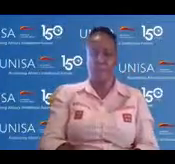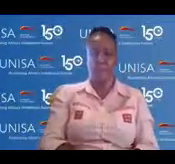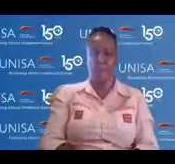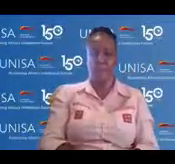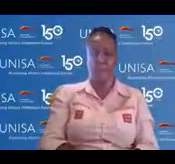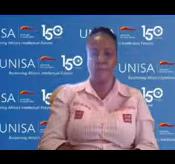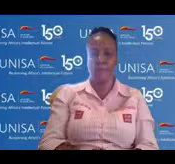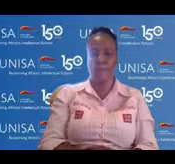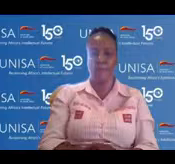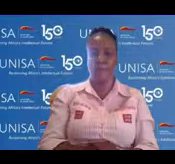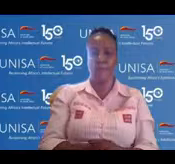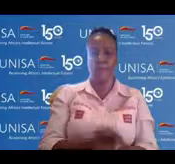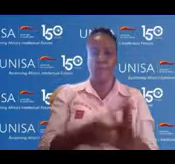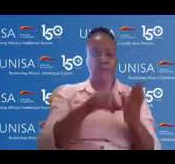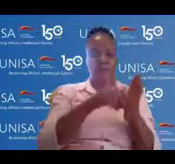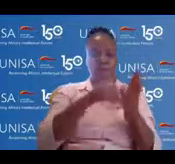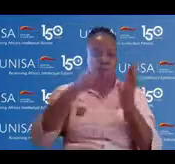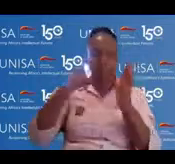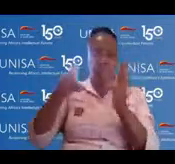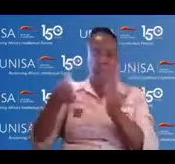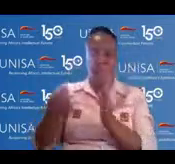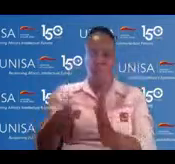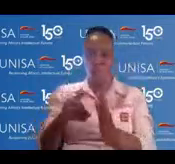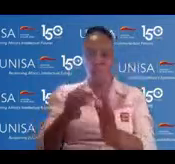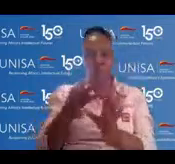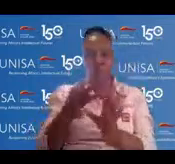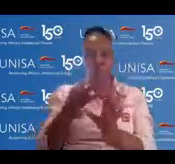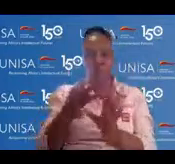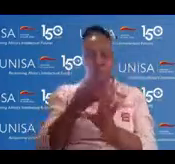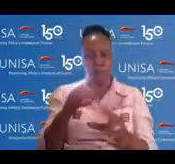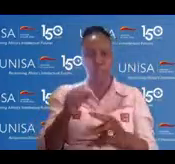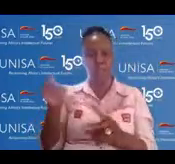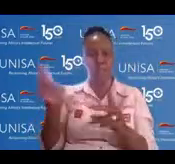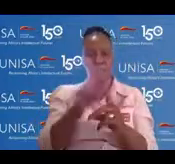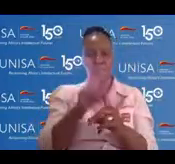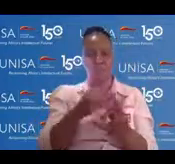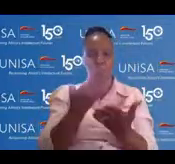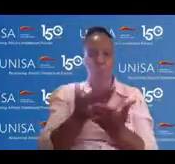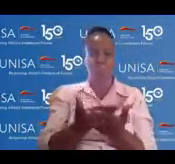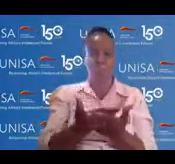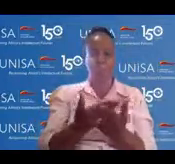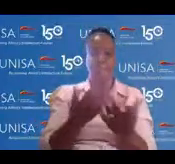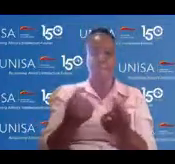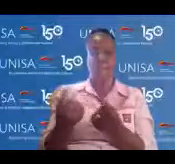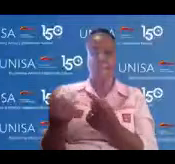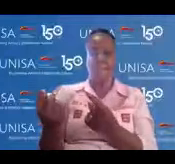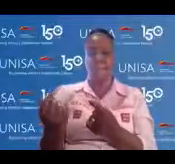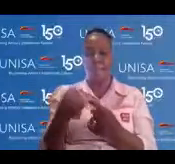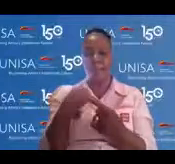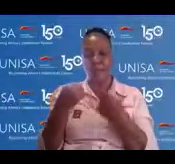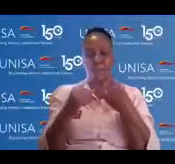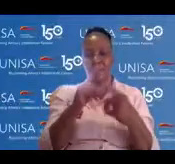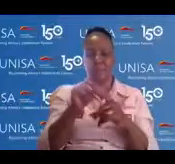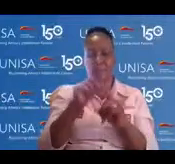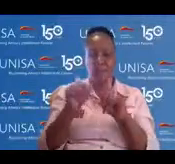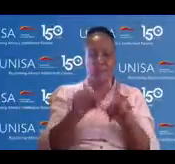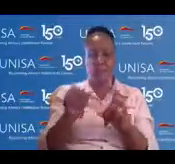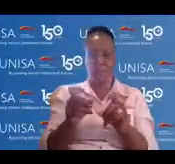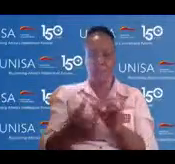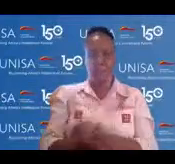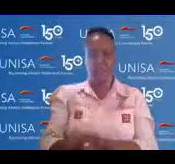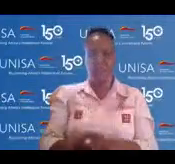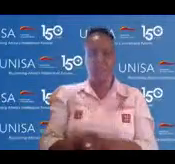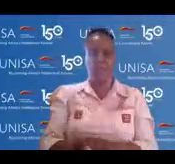correct order. And then we can see if you are able to answer all these questions. So I saw there's a few that still needs a bit of